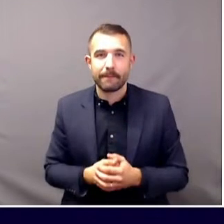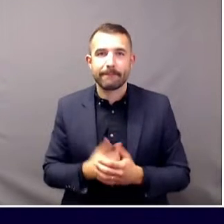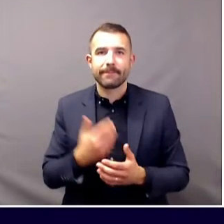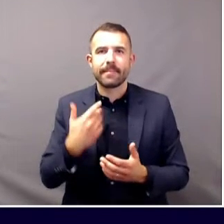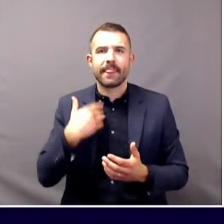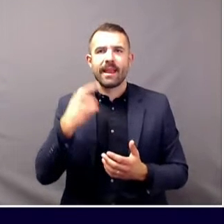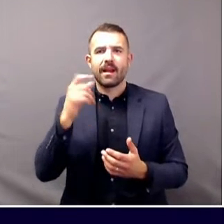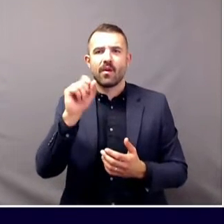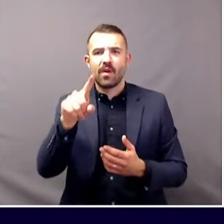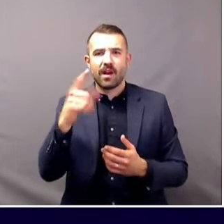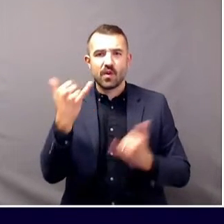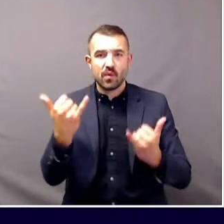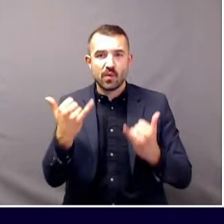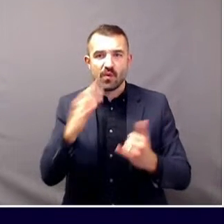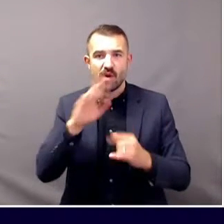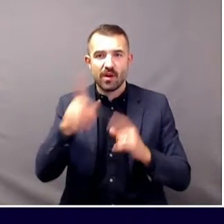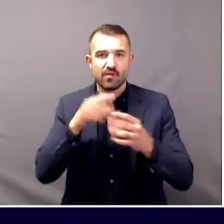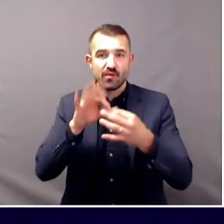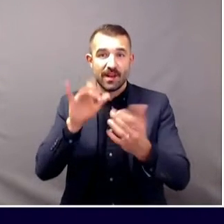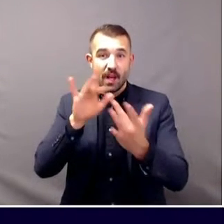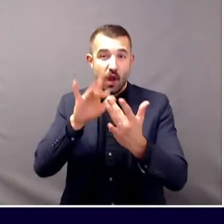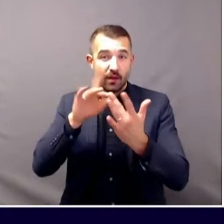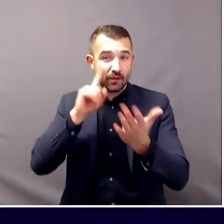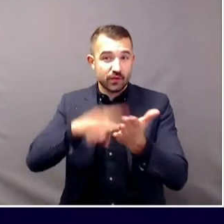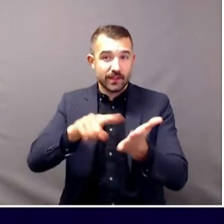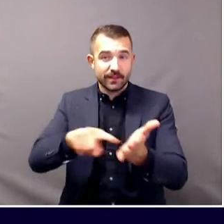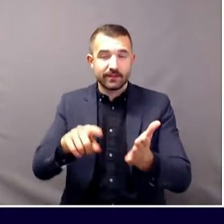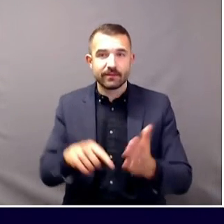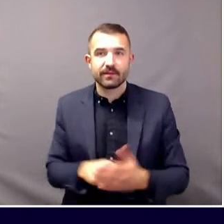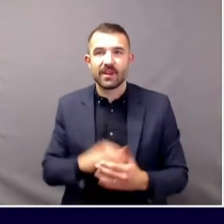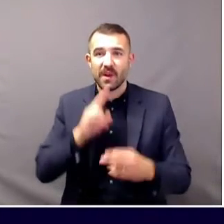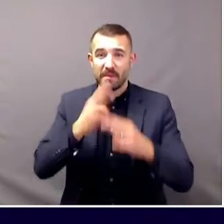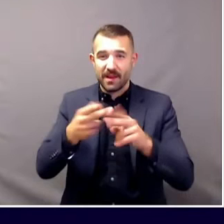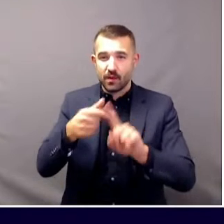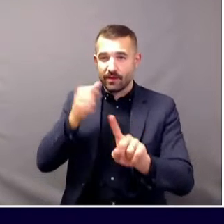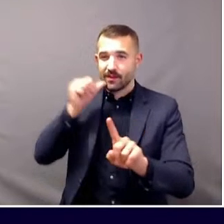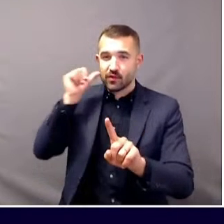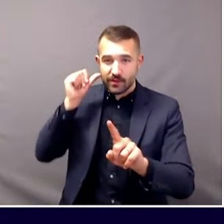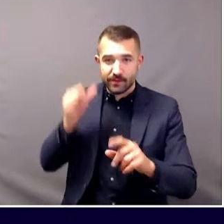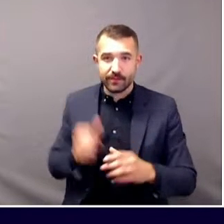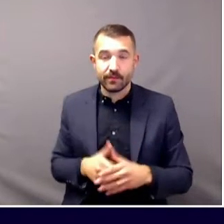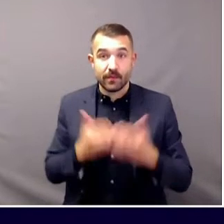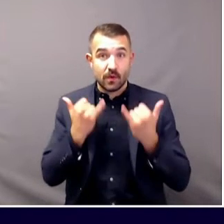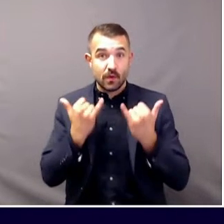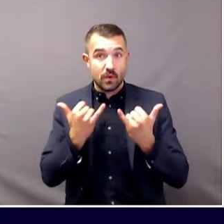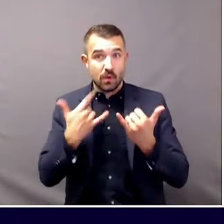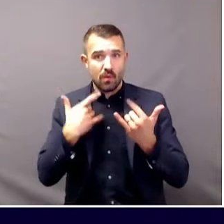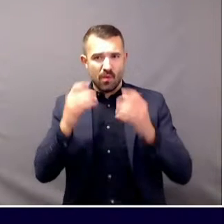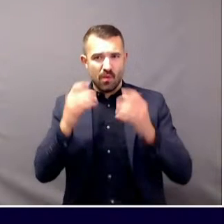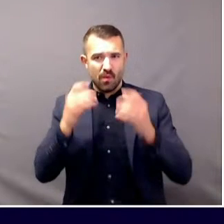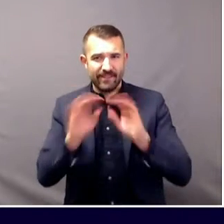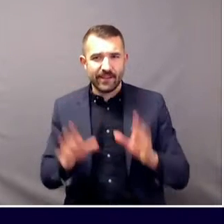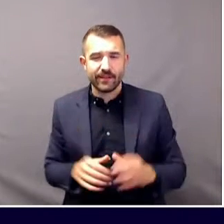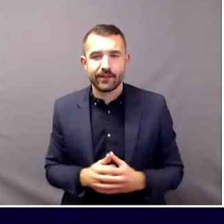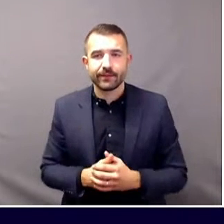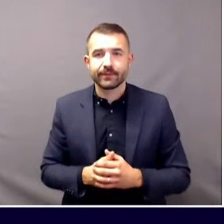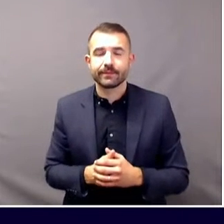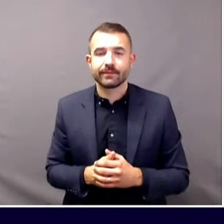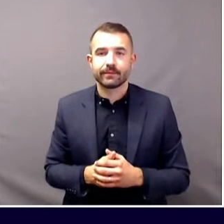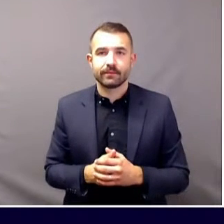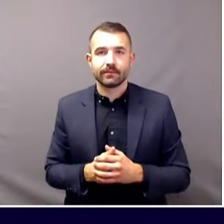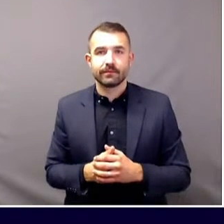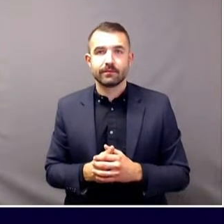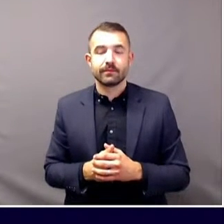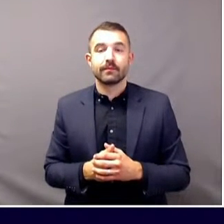you hit on this a little bit yesterday, but I'm hoping you can maybe put a finer point on it. Is there a ceiling for viable contact tracing? I